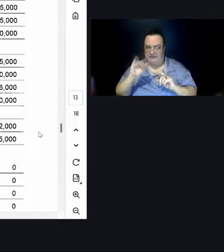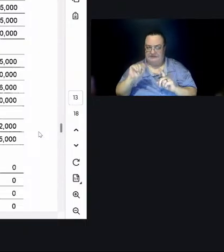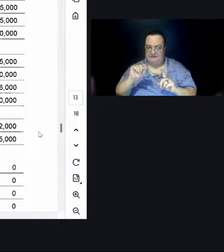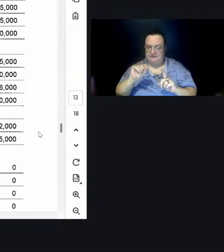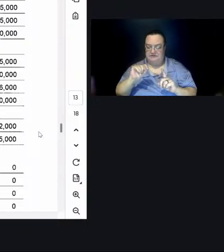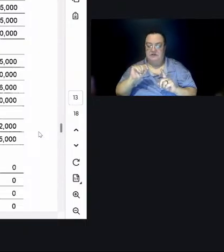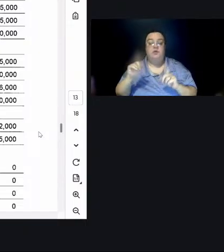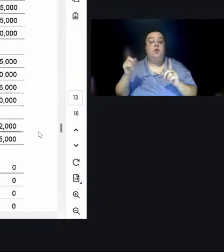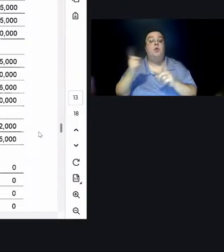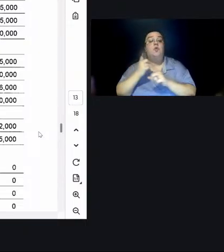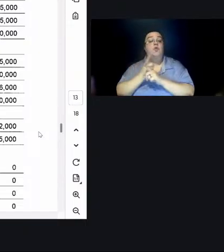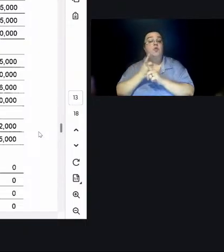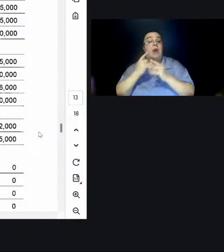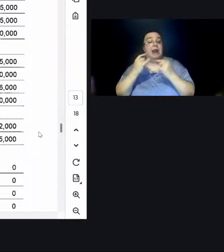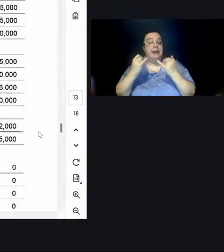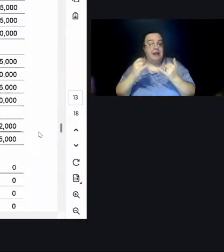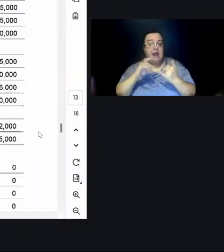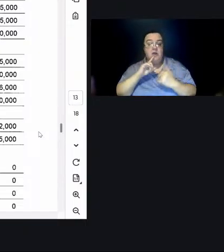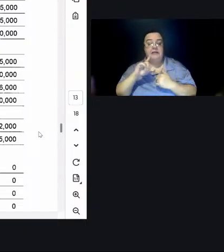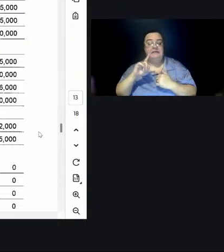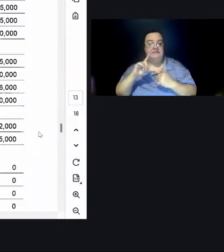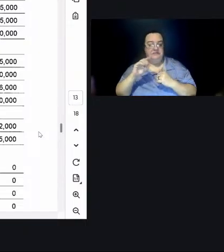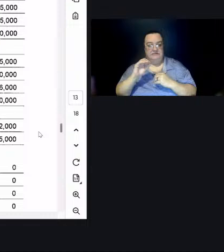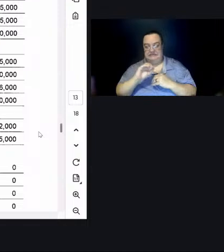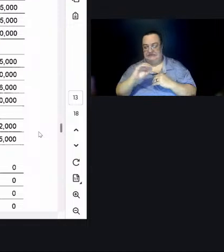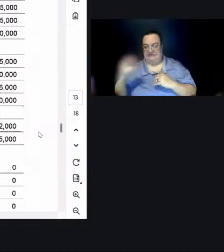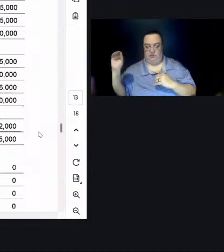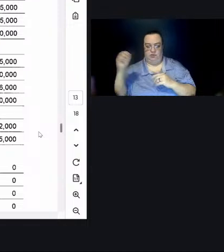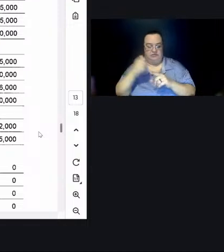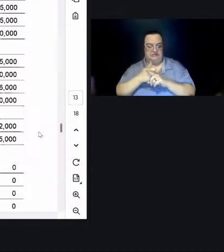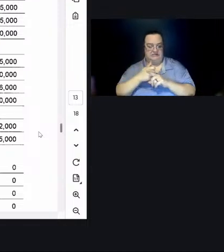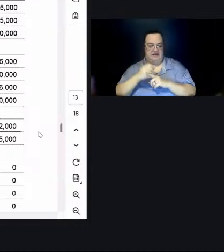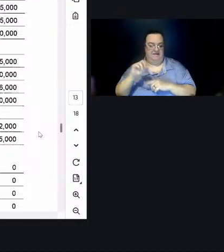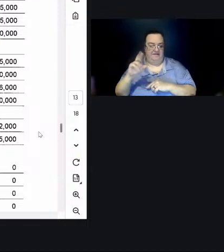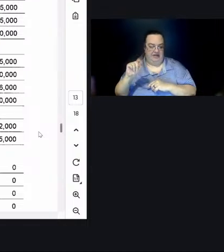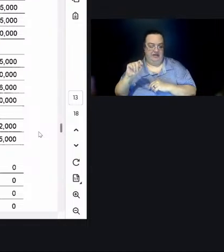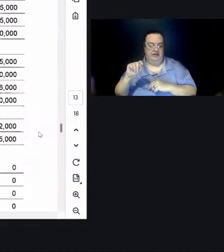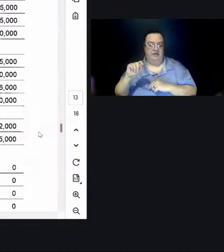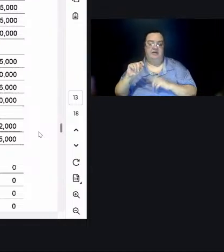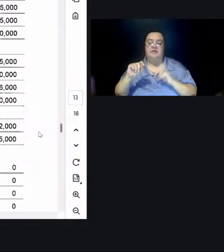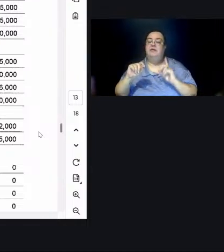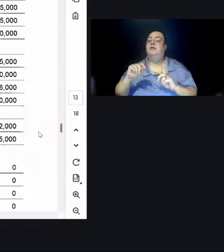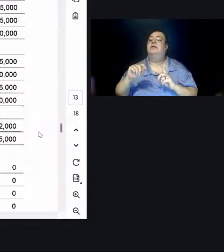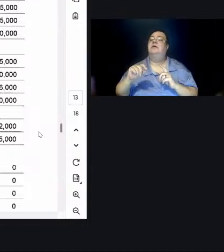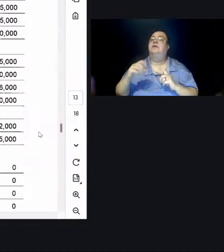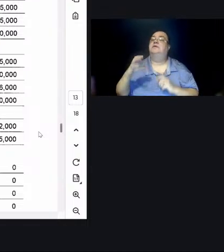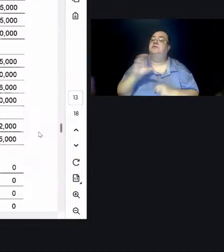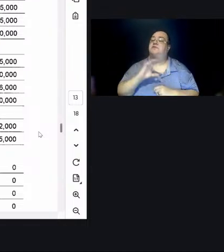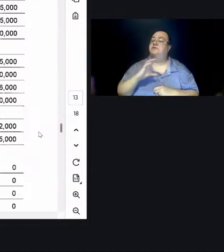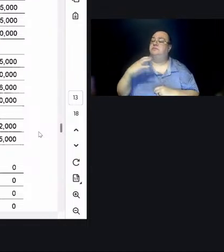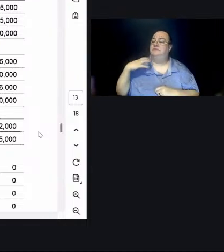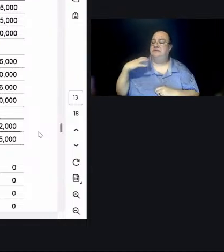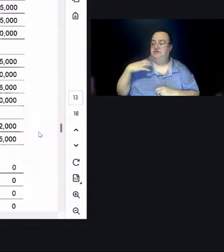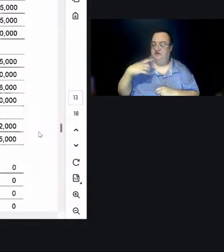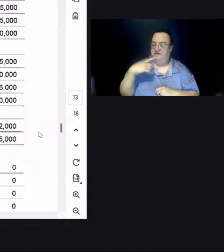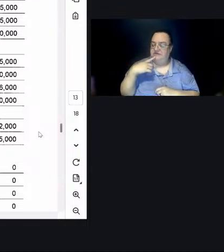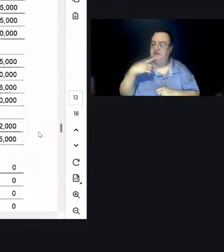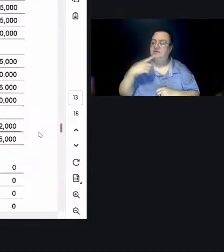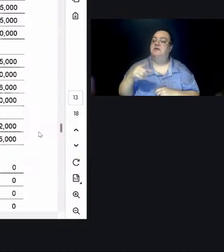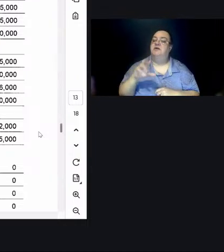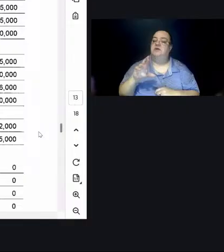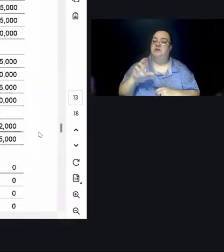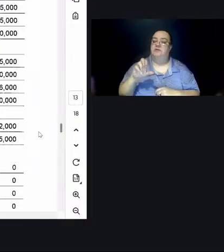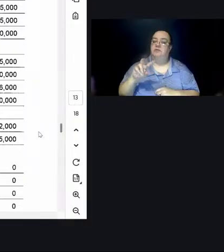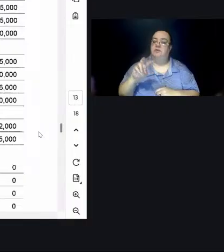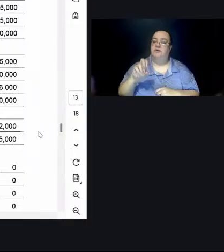So right now, it's essentially zeroes itself out. The revenue should have,